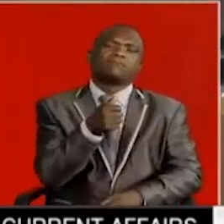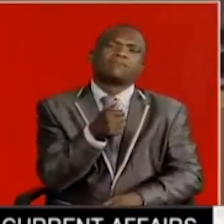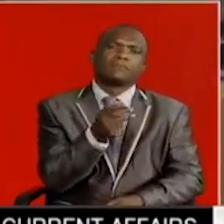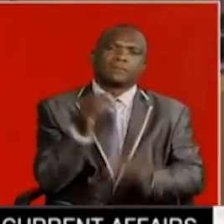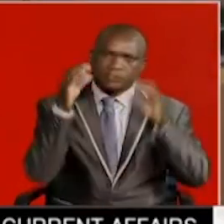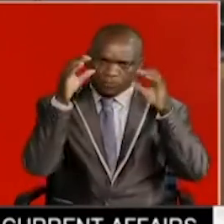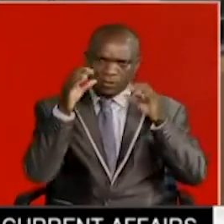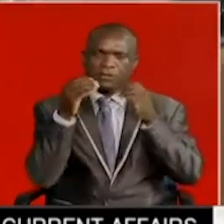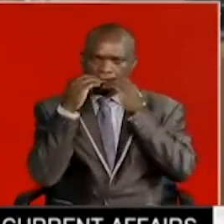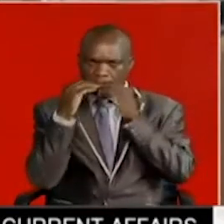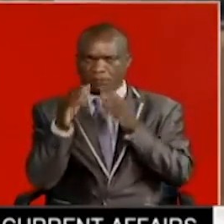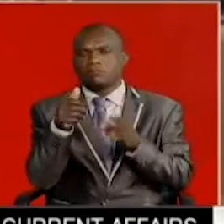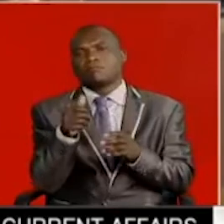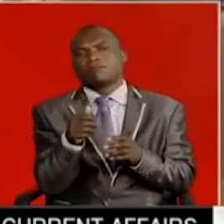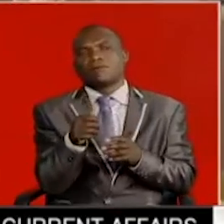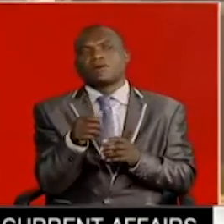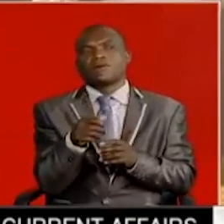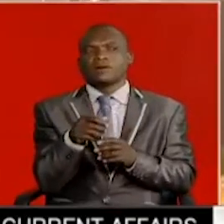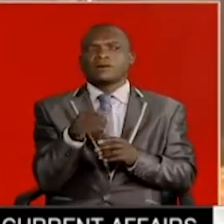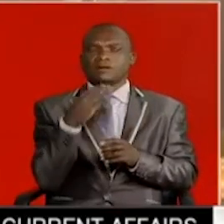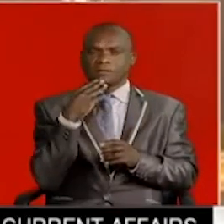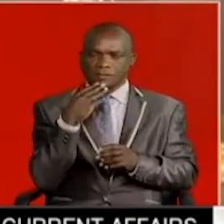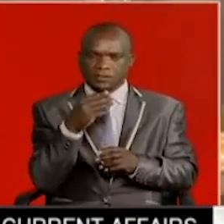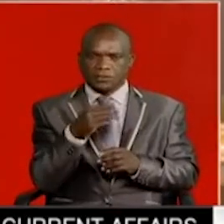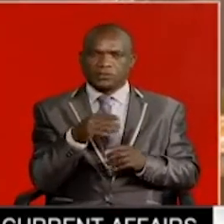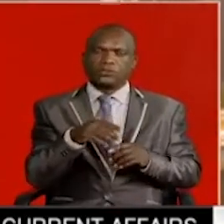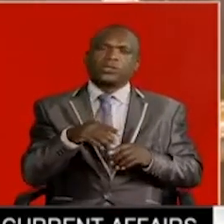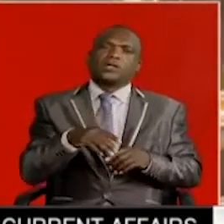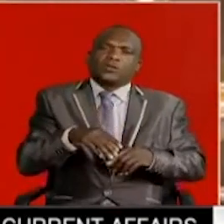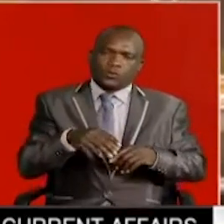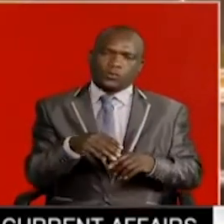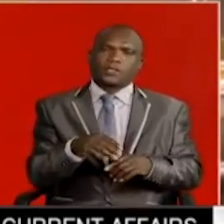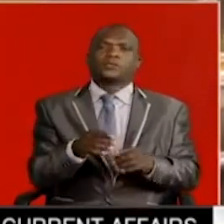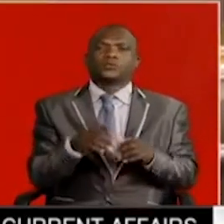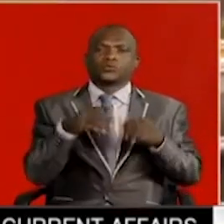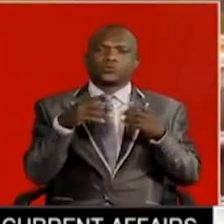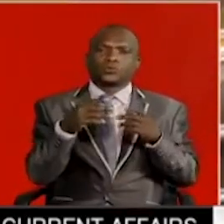As I said earlier on, we don't want to lose any life.